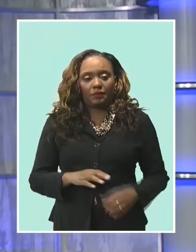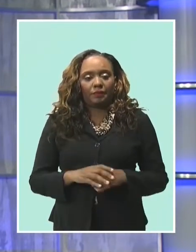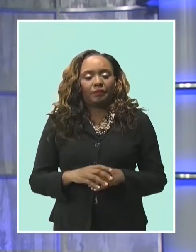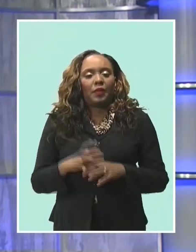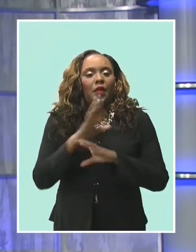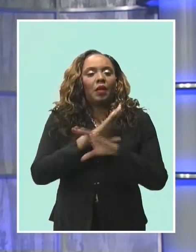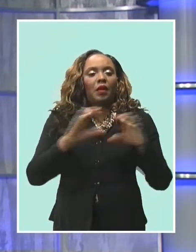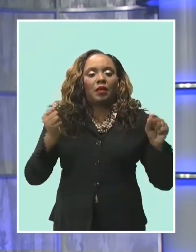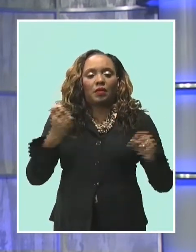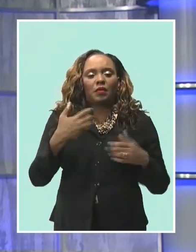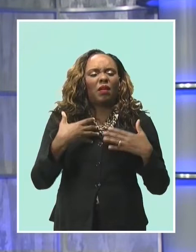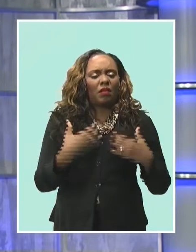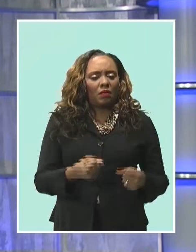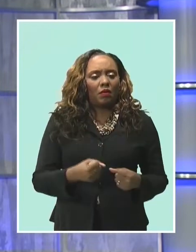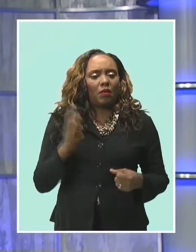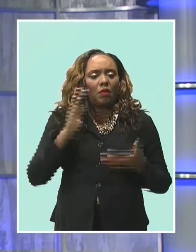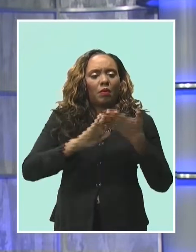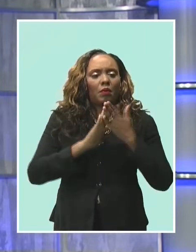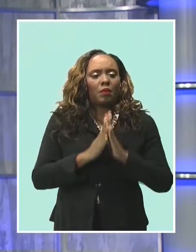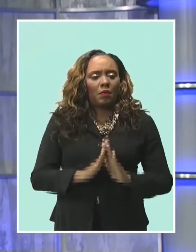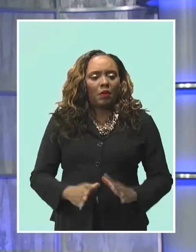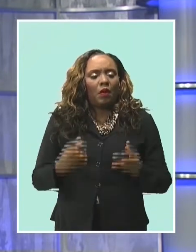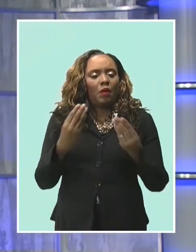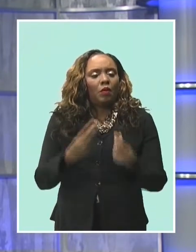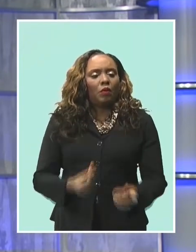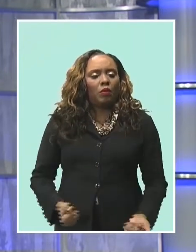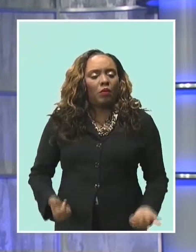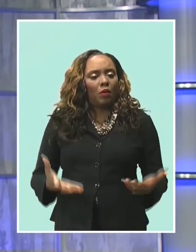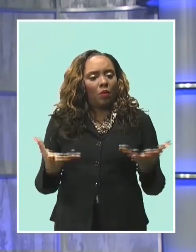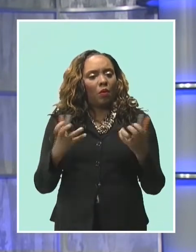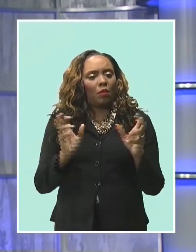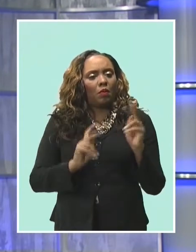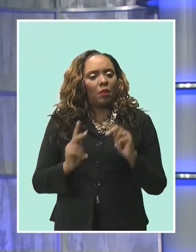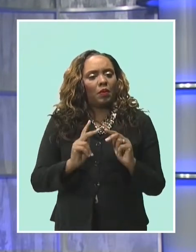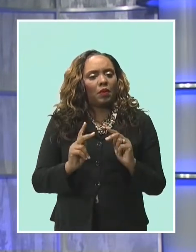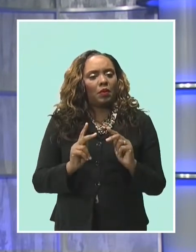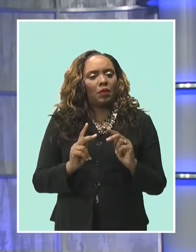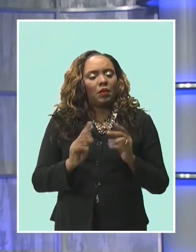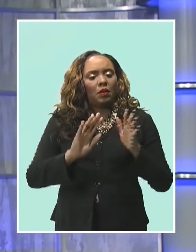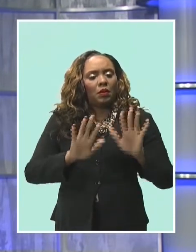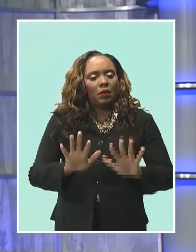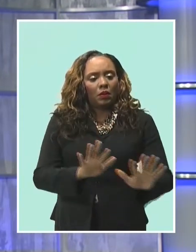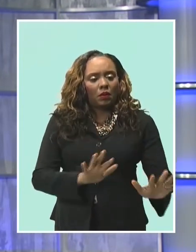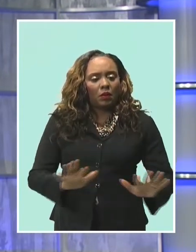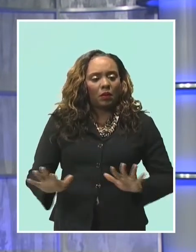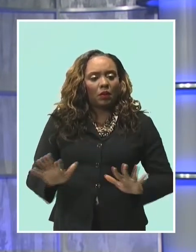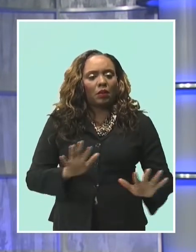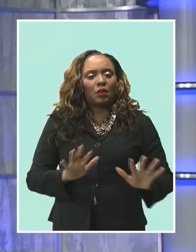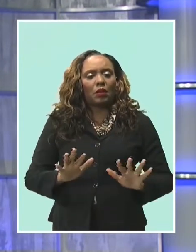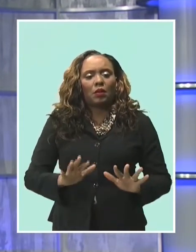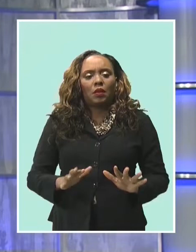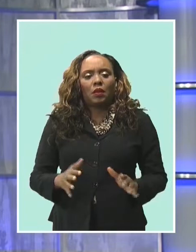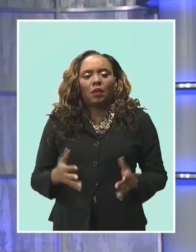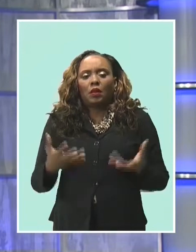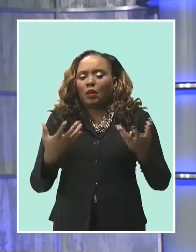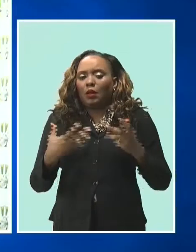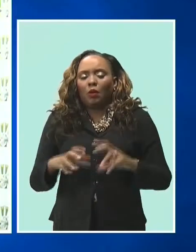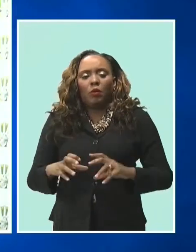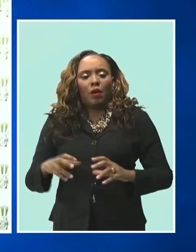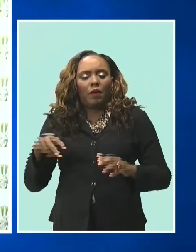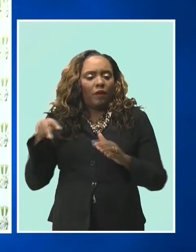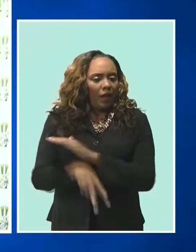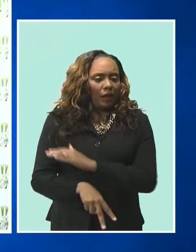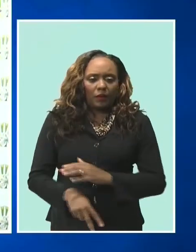peaceful and lawful resolution to the issue and has appealed for calm. He condemned the violence by opposition supporters. We've